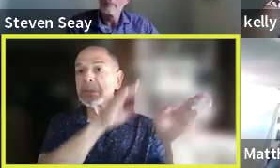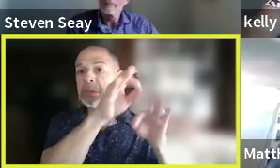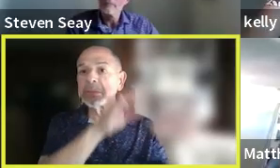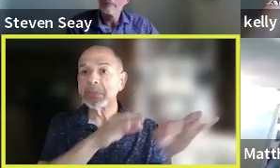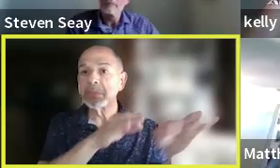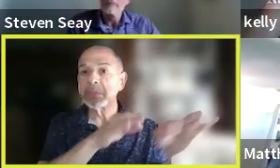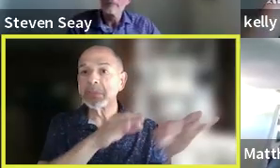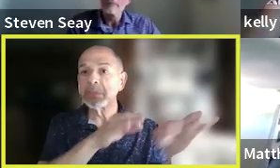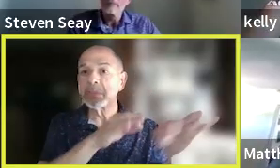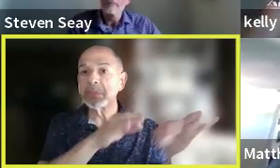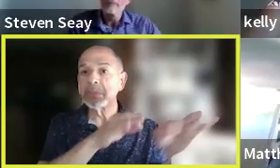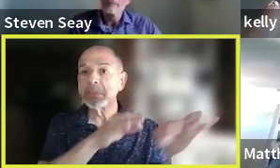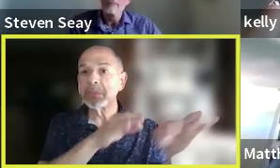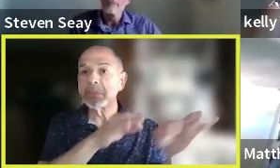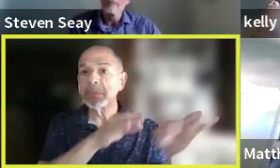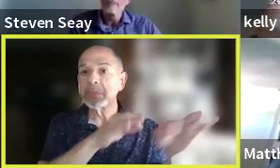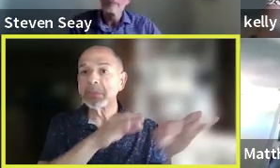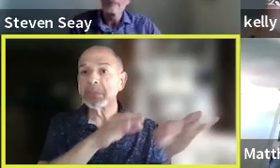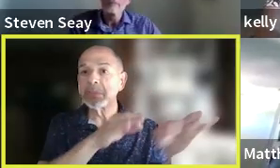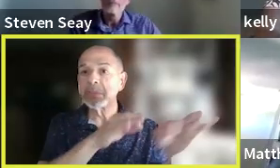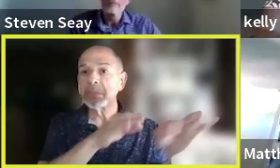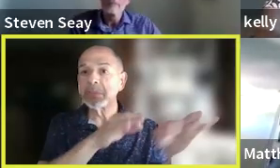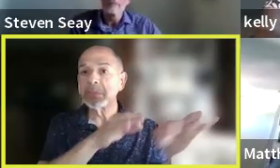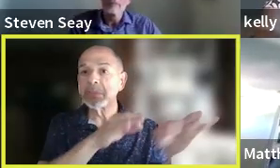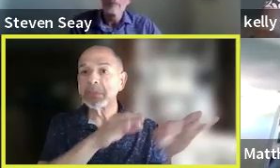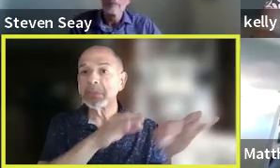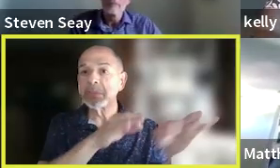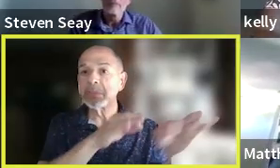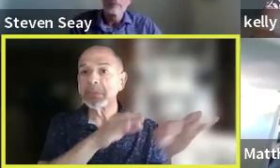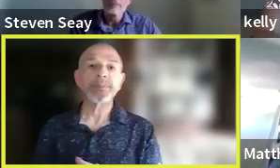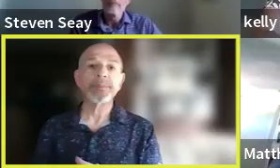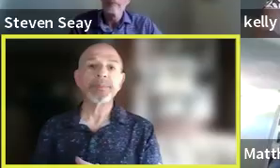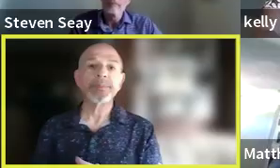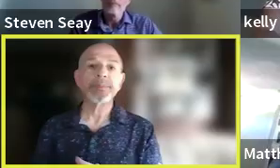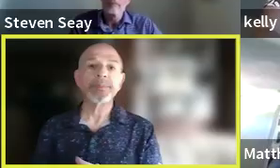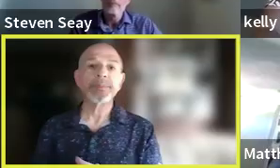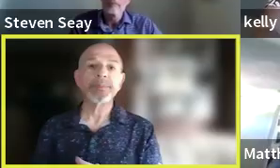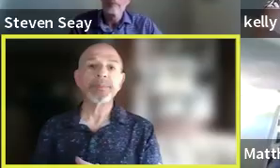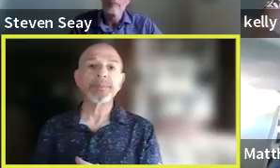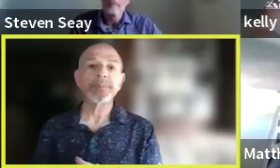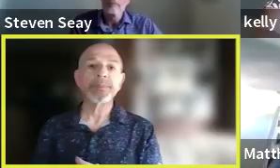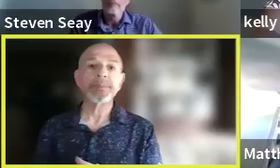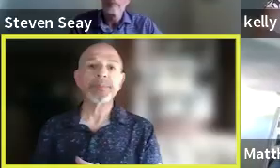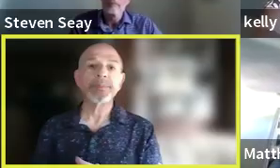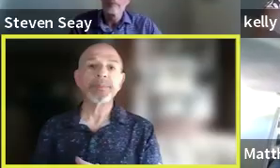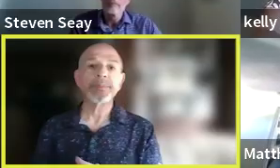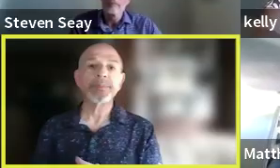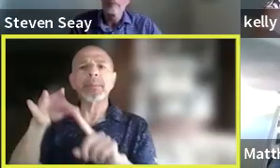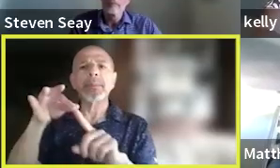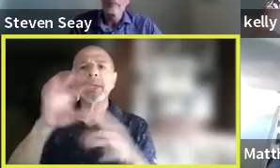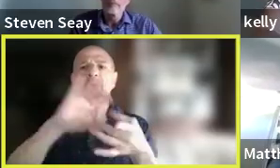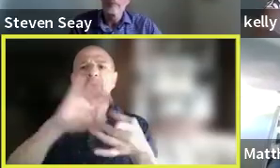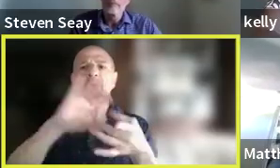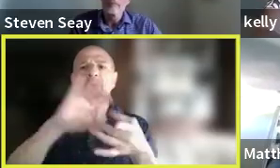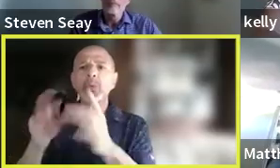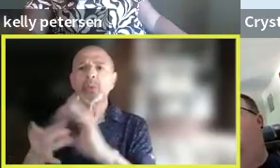Alex Mortarelli? I was thinking about the Special Olympics, like, you know, because like, you know, I mean, Anna